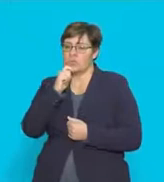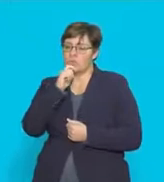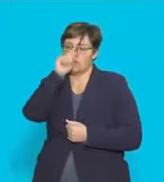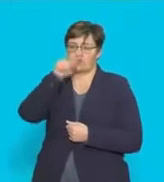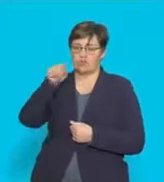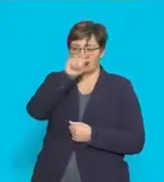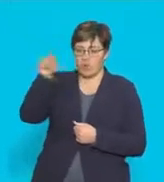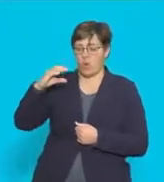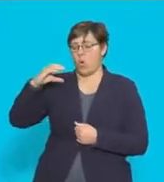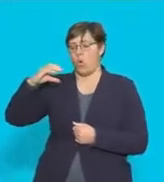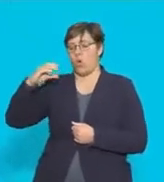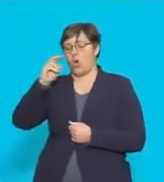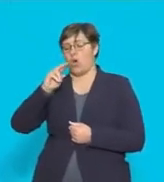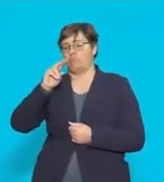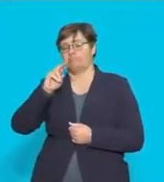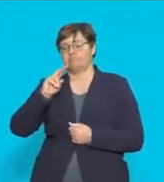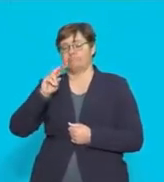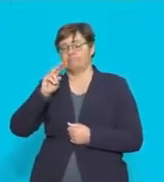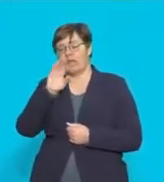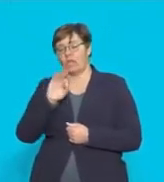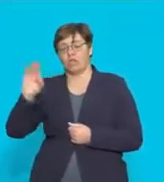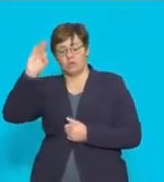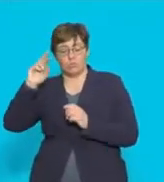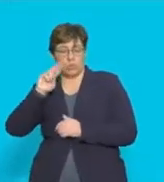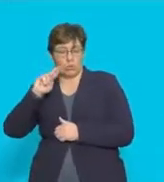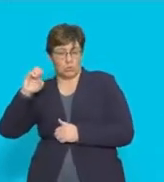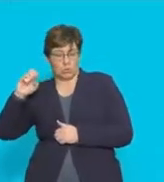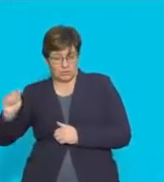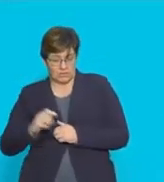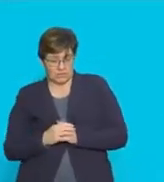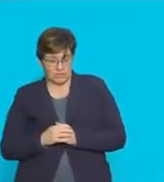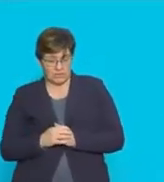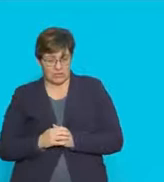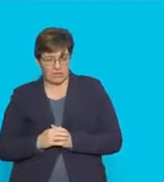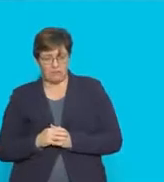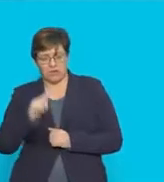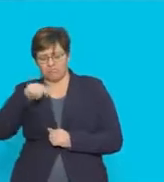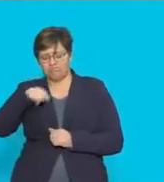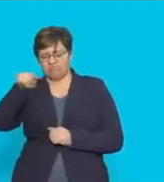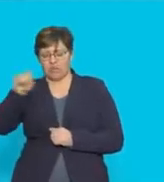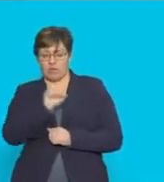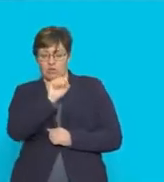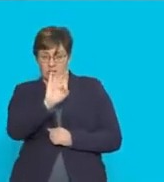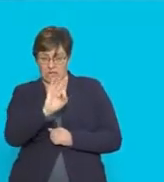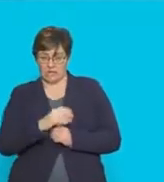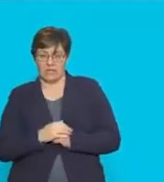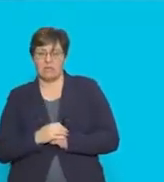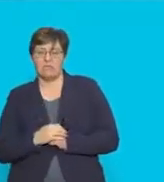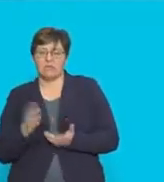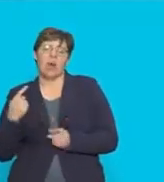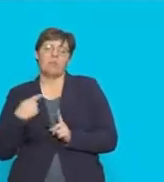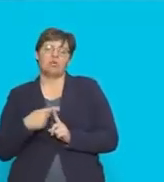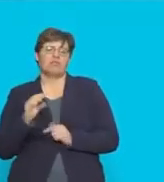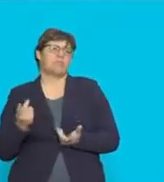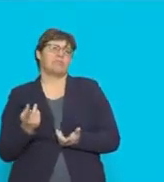root, right, with on positive integers, what do we get? Let's play around with some numbers here. So let's say square